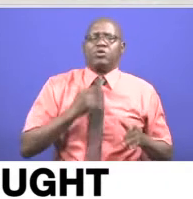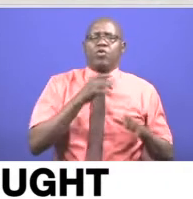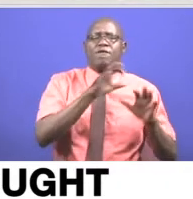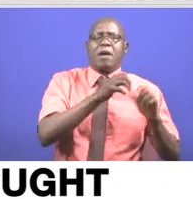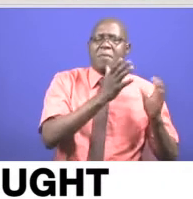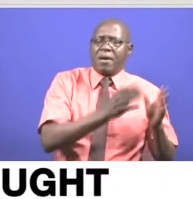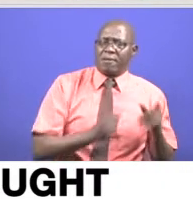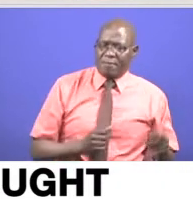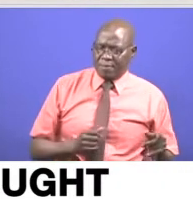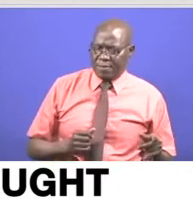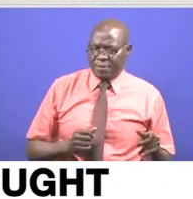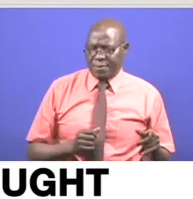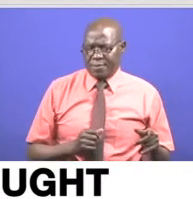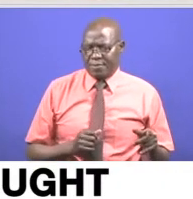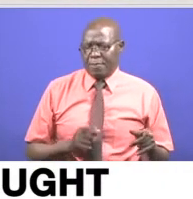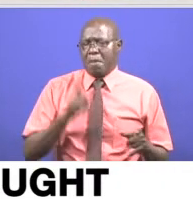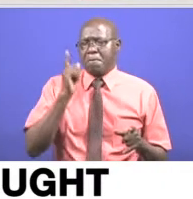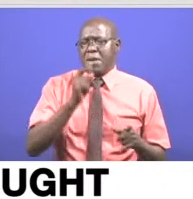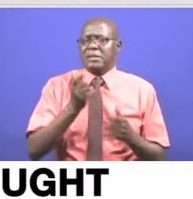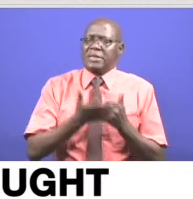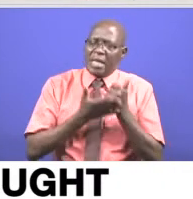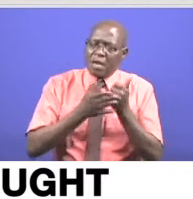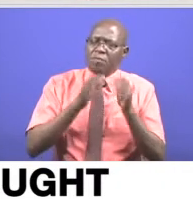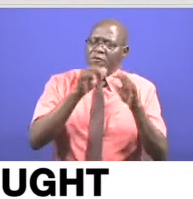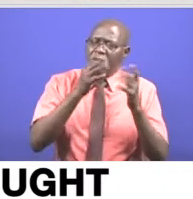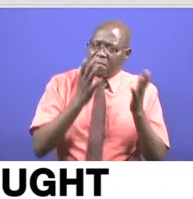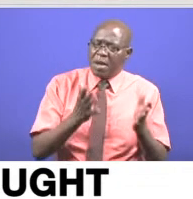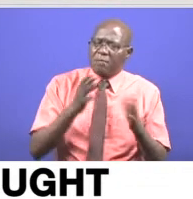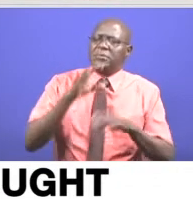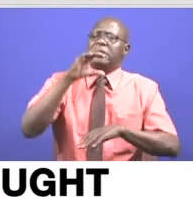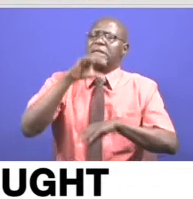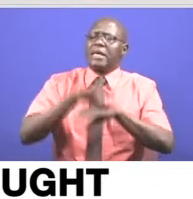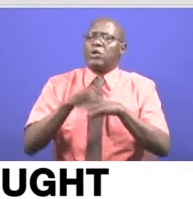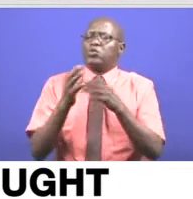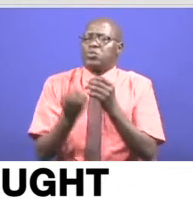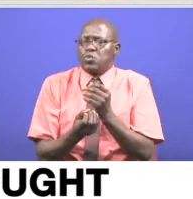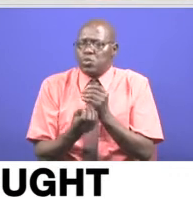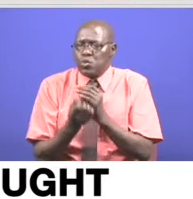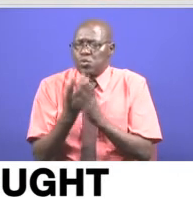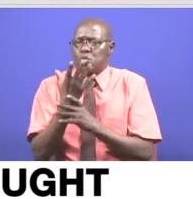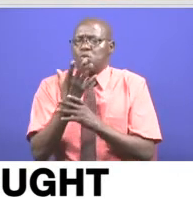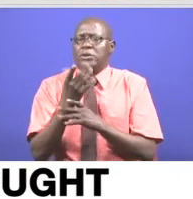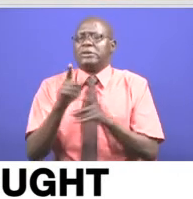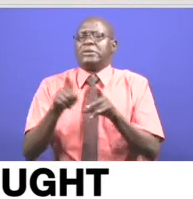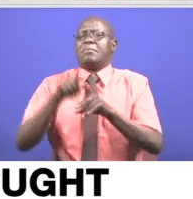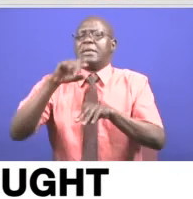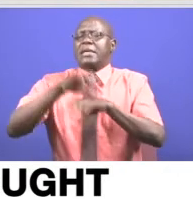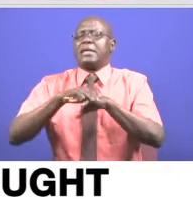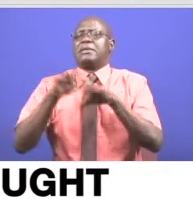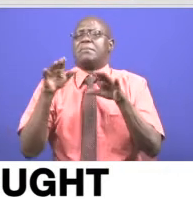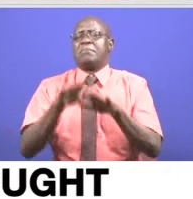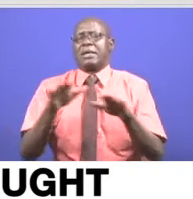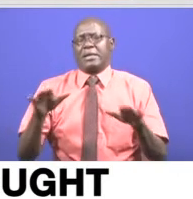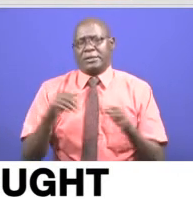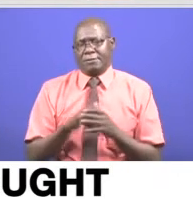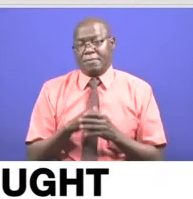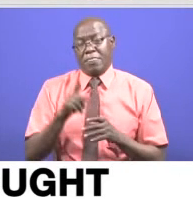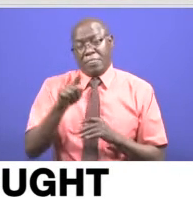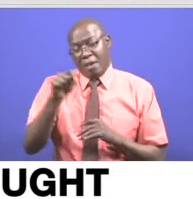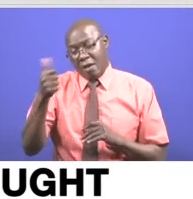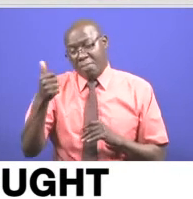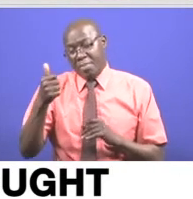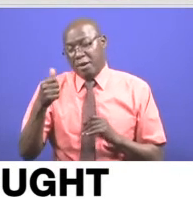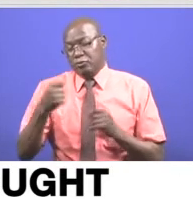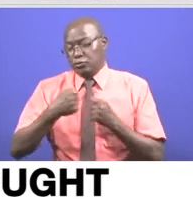We need to help the farmer mm-hmm. get to grow and get to market. Mm-hmm. The other challenge is